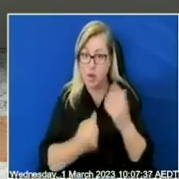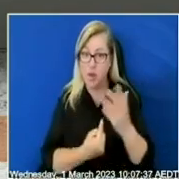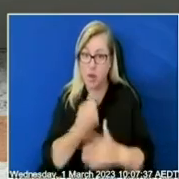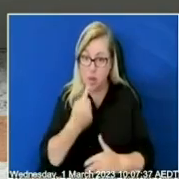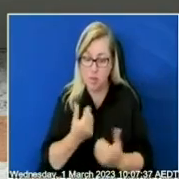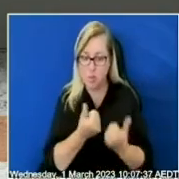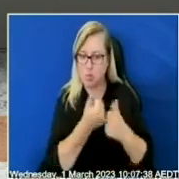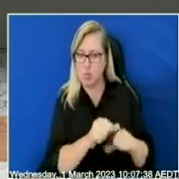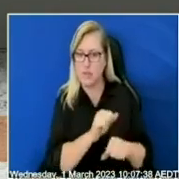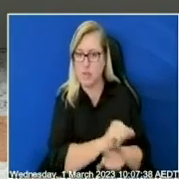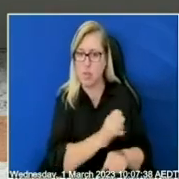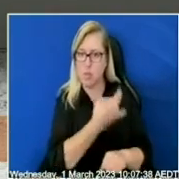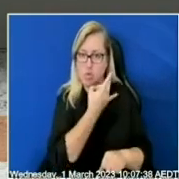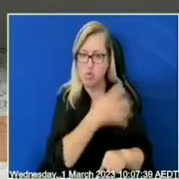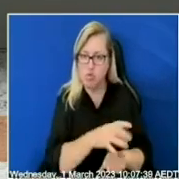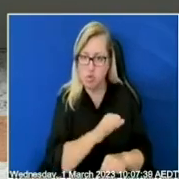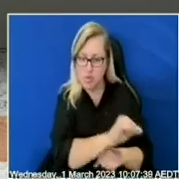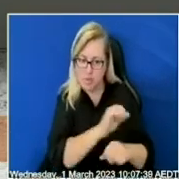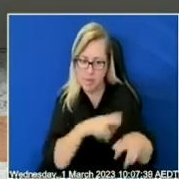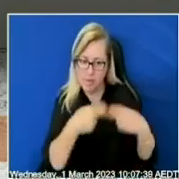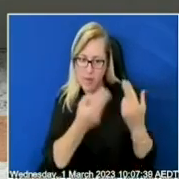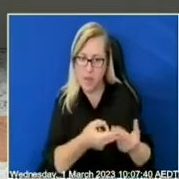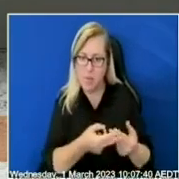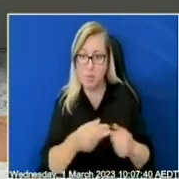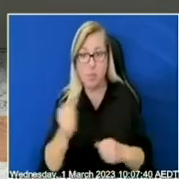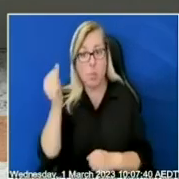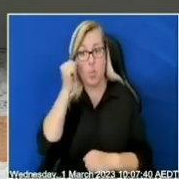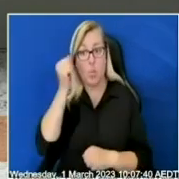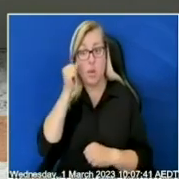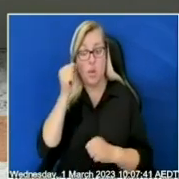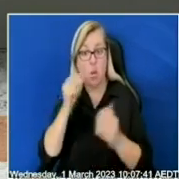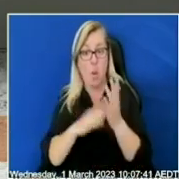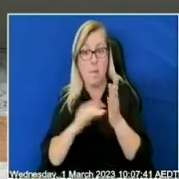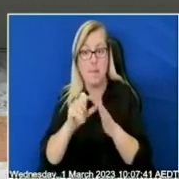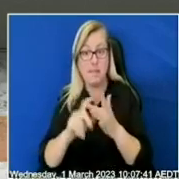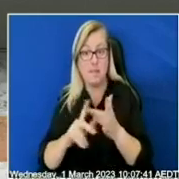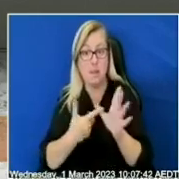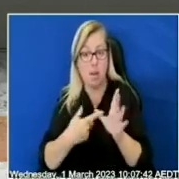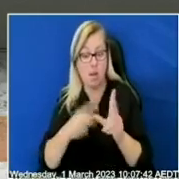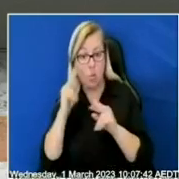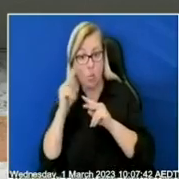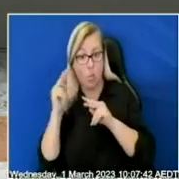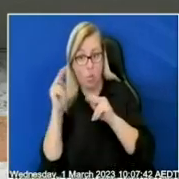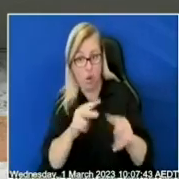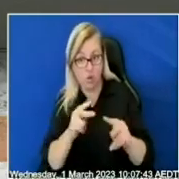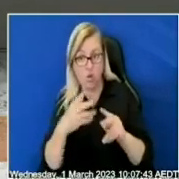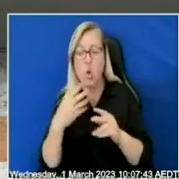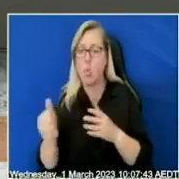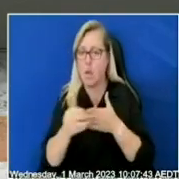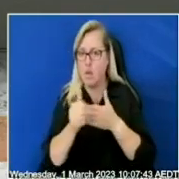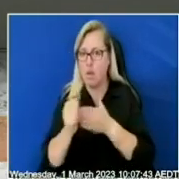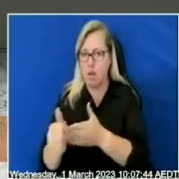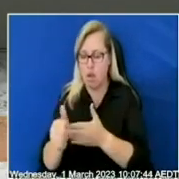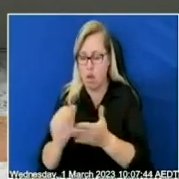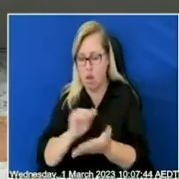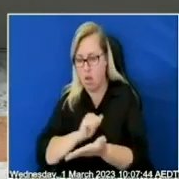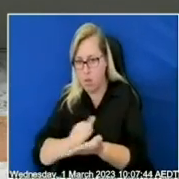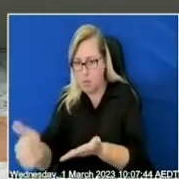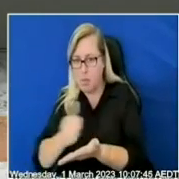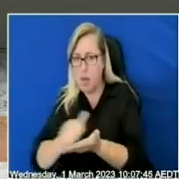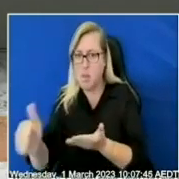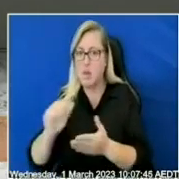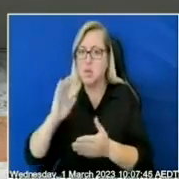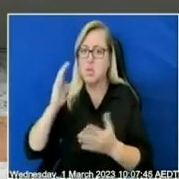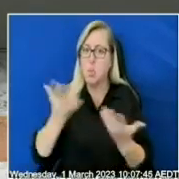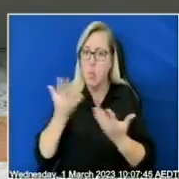for the media watching, there is a media guideline that has been published on Yoorrook's website to assist you in navigating the legal framework